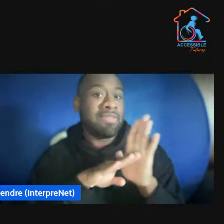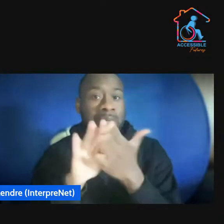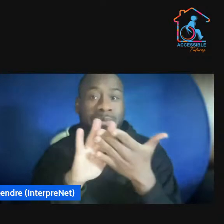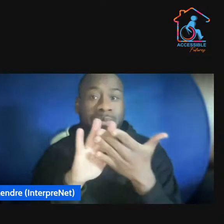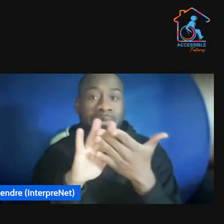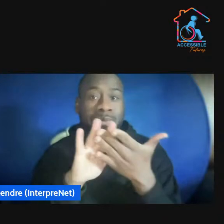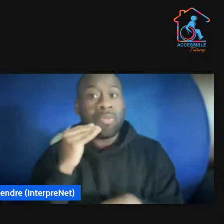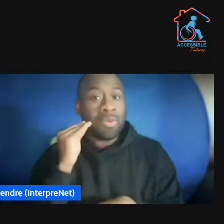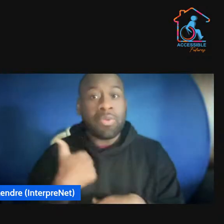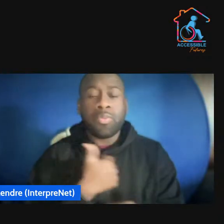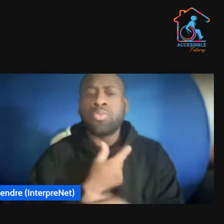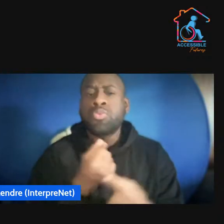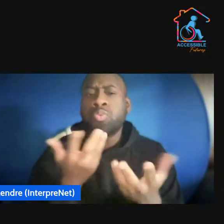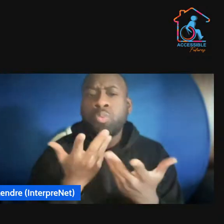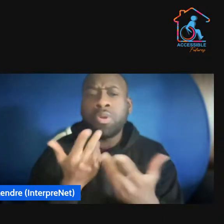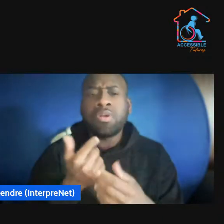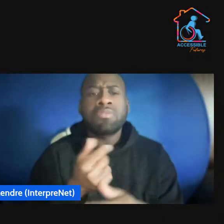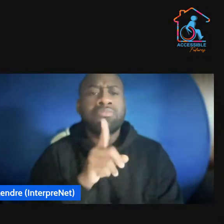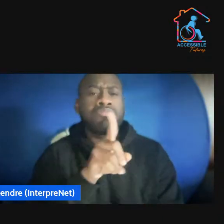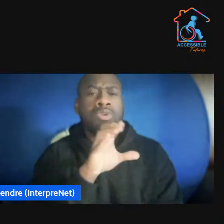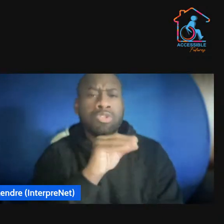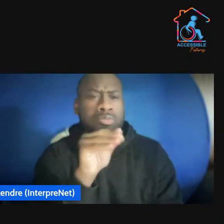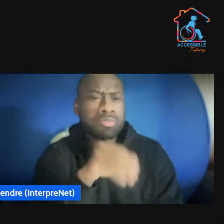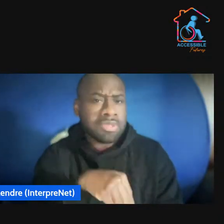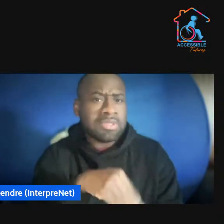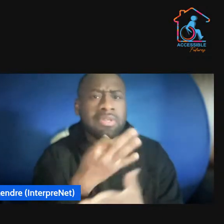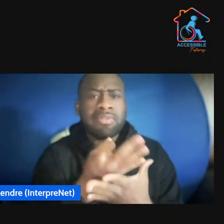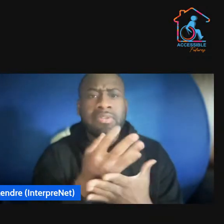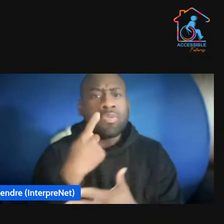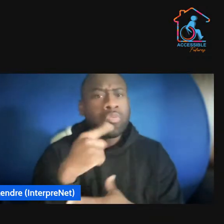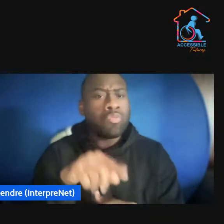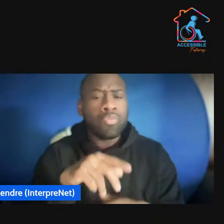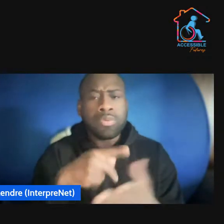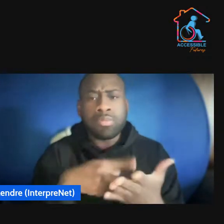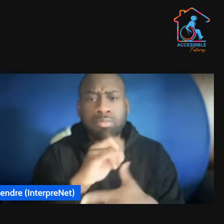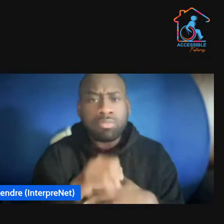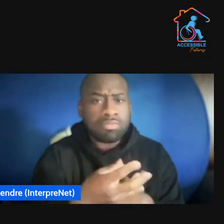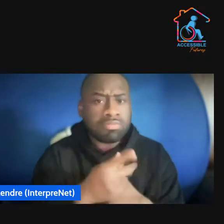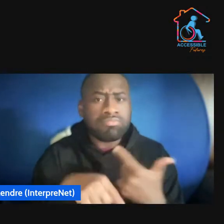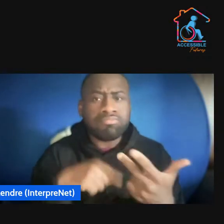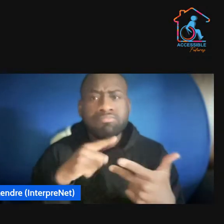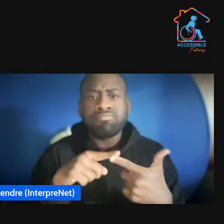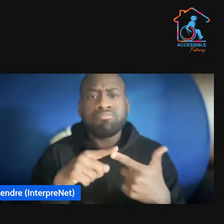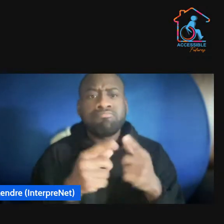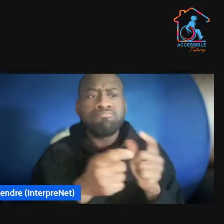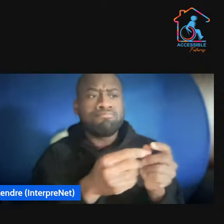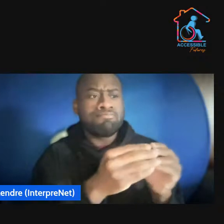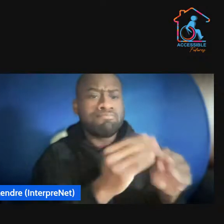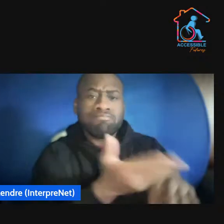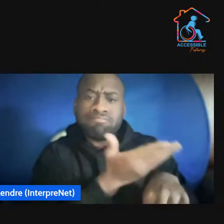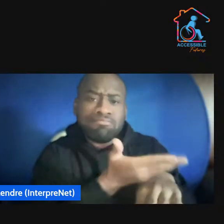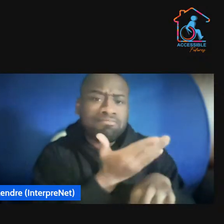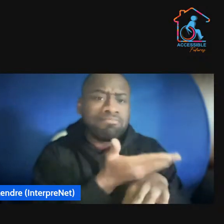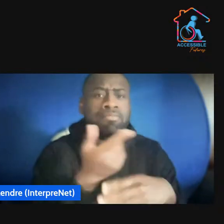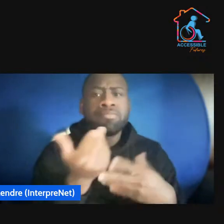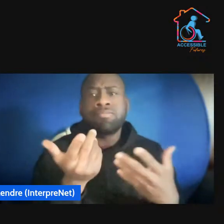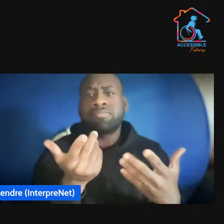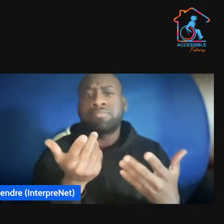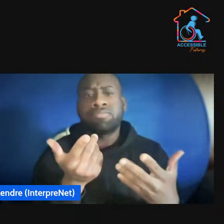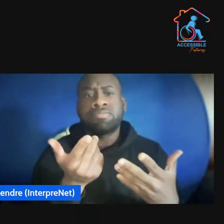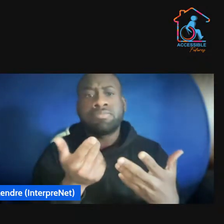by securing 100% financing for the project, managing any necessary renovation or